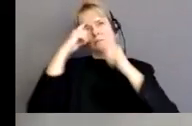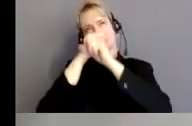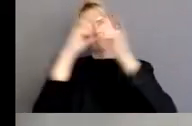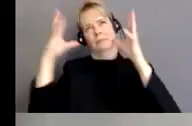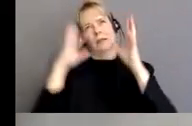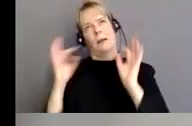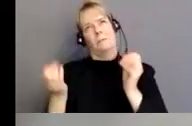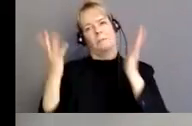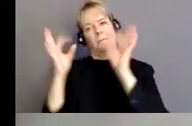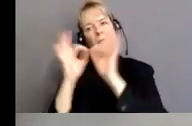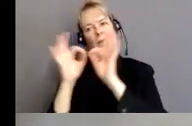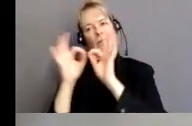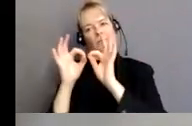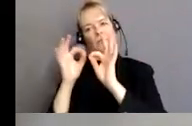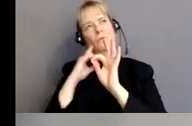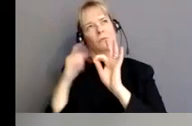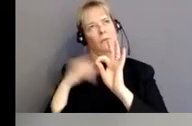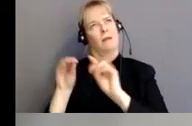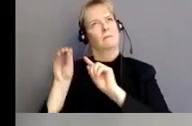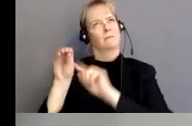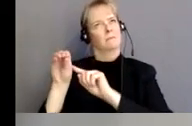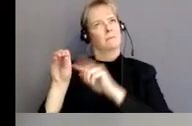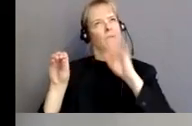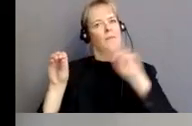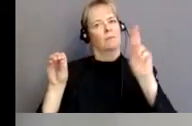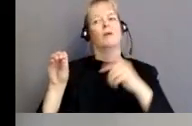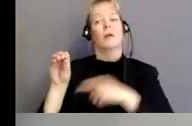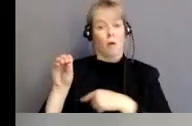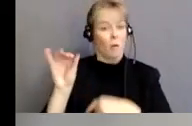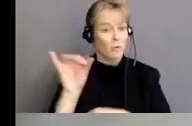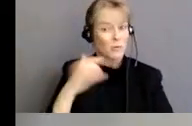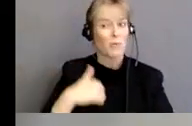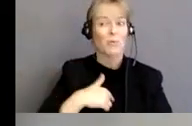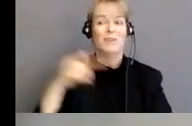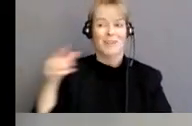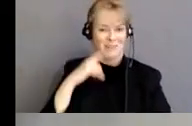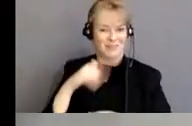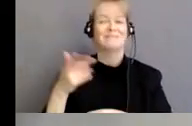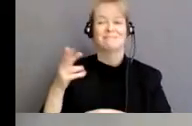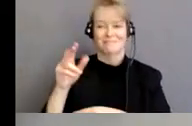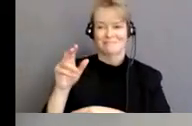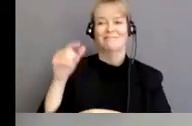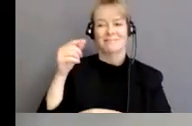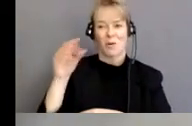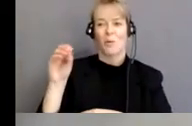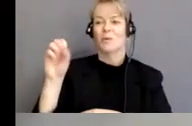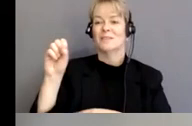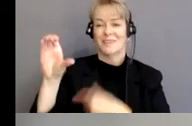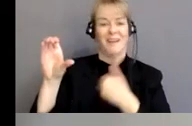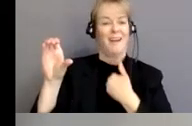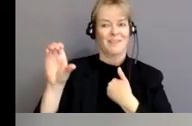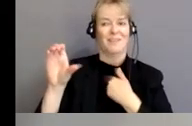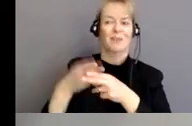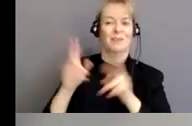months. Then we developed a calculator, an emergency fund calculator. And I thought, oh, you know what? I should use this